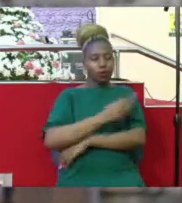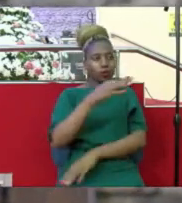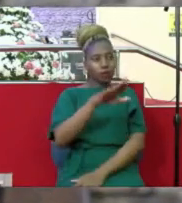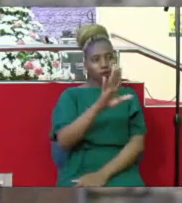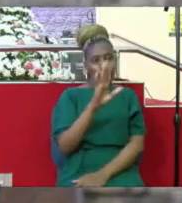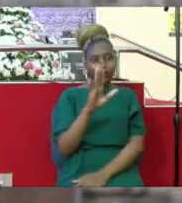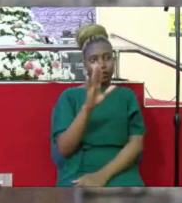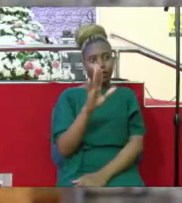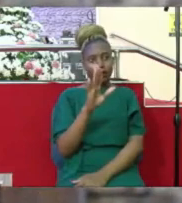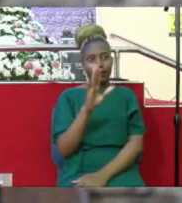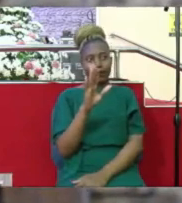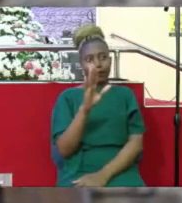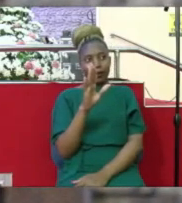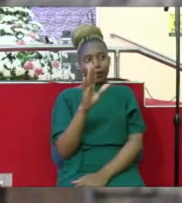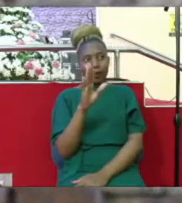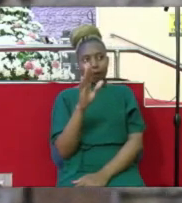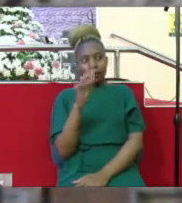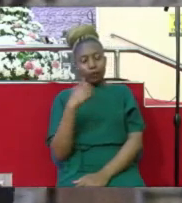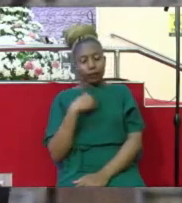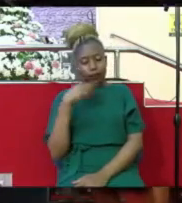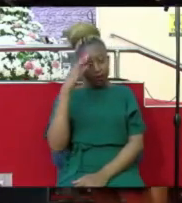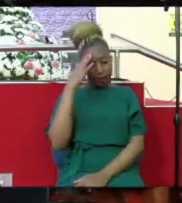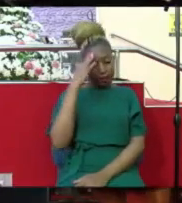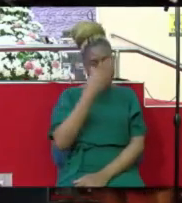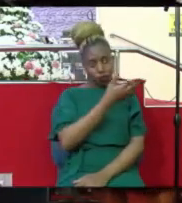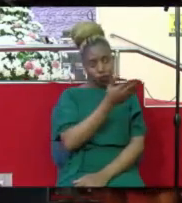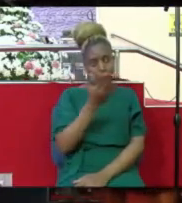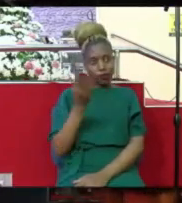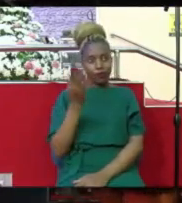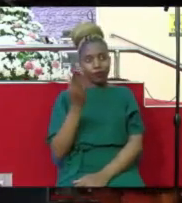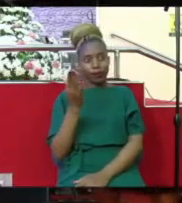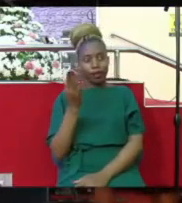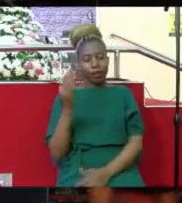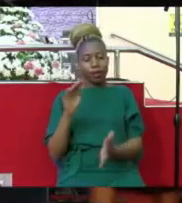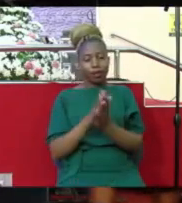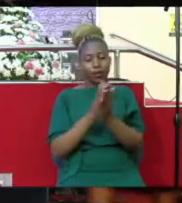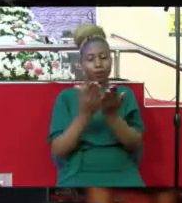I came to let you know that just like Genesis,